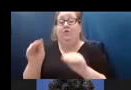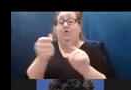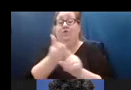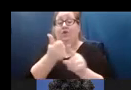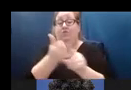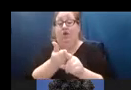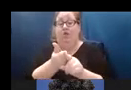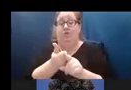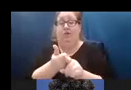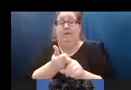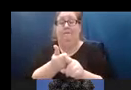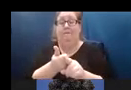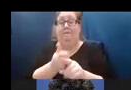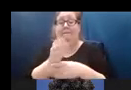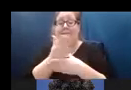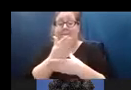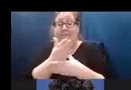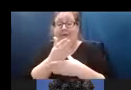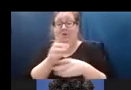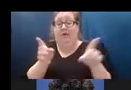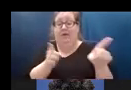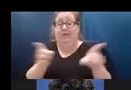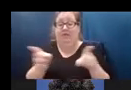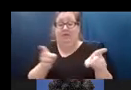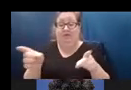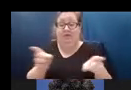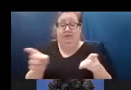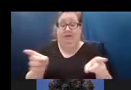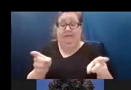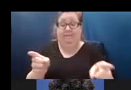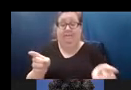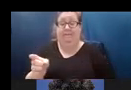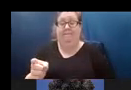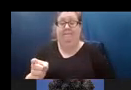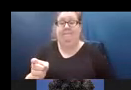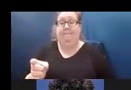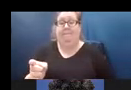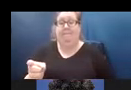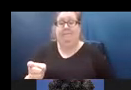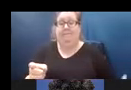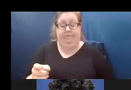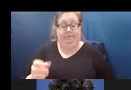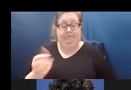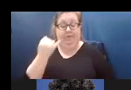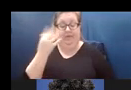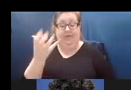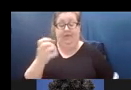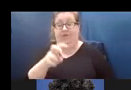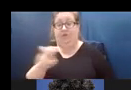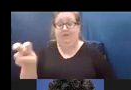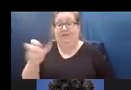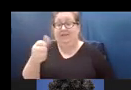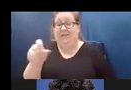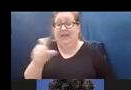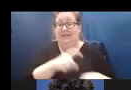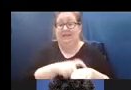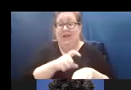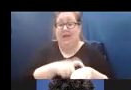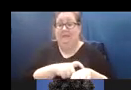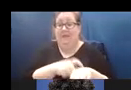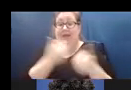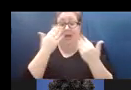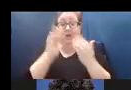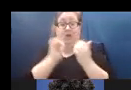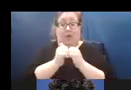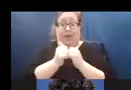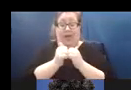own between the different breakout rooms. If you want to switch at any point in time and you don't know how to move